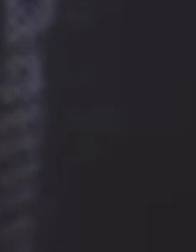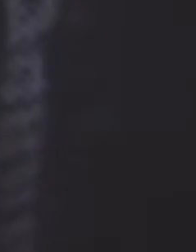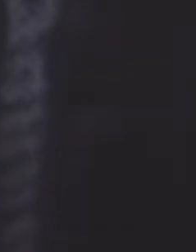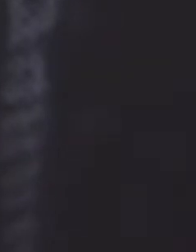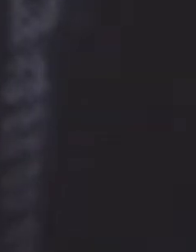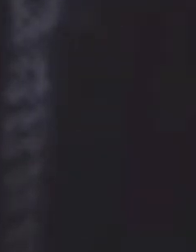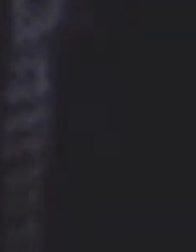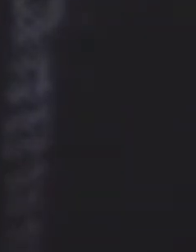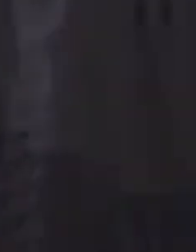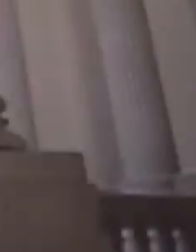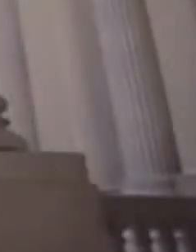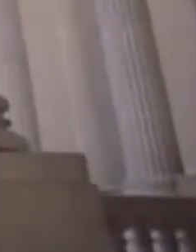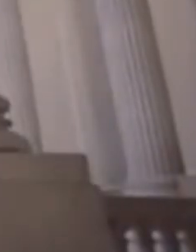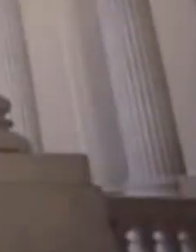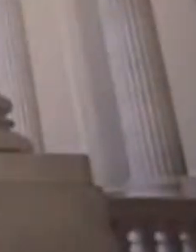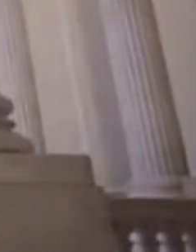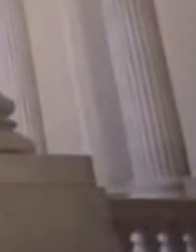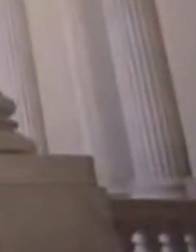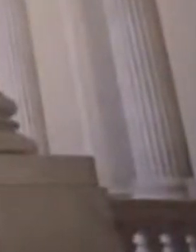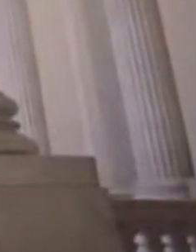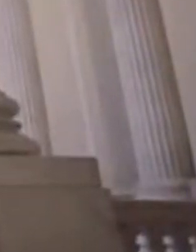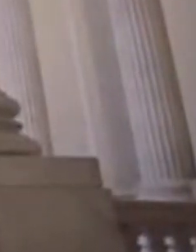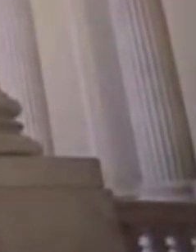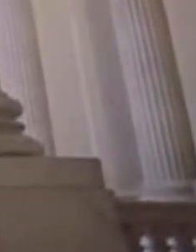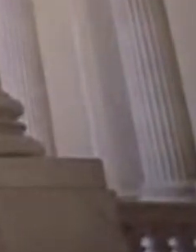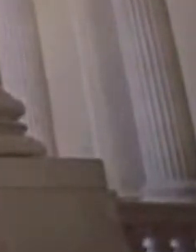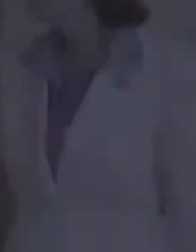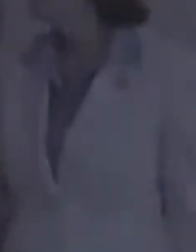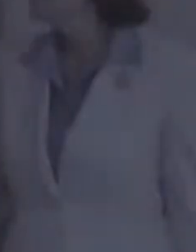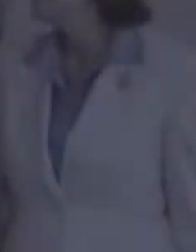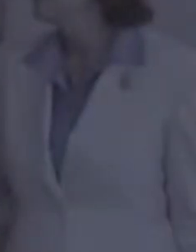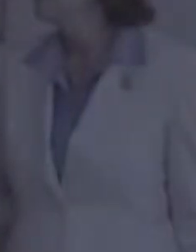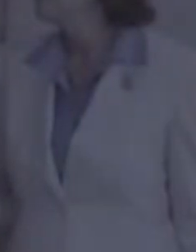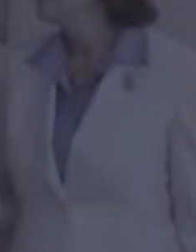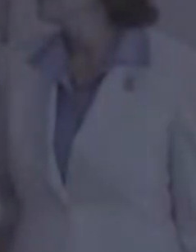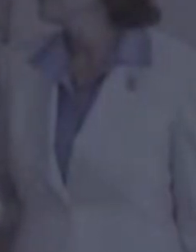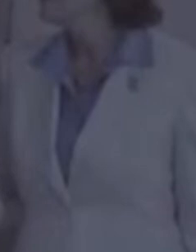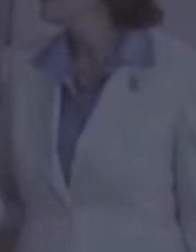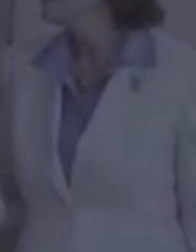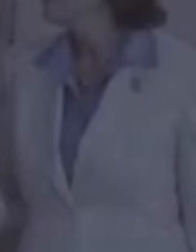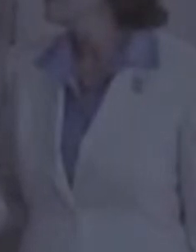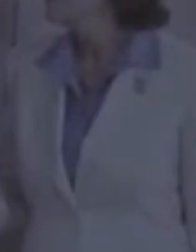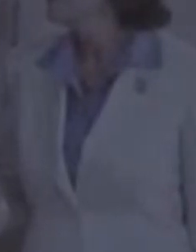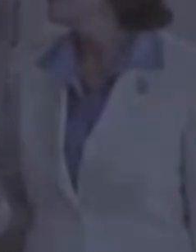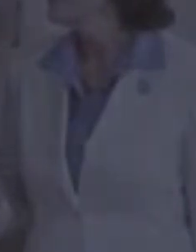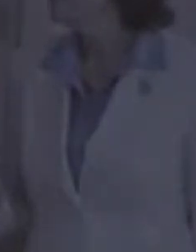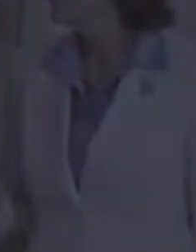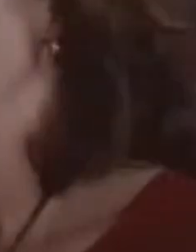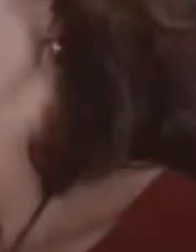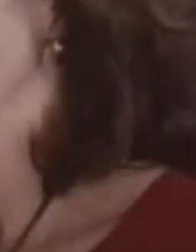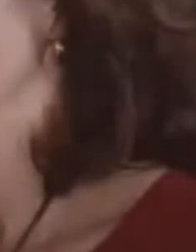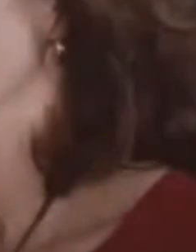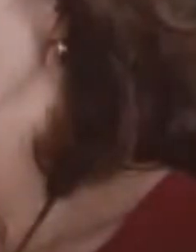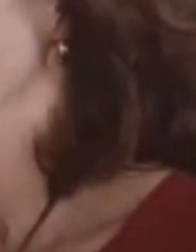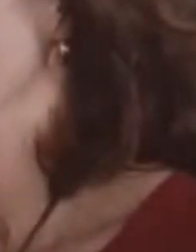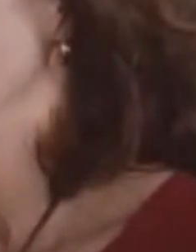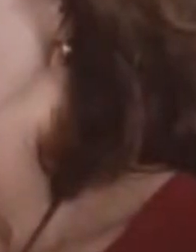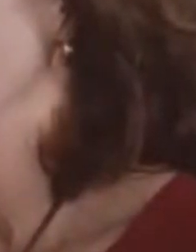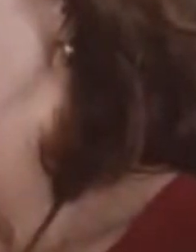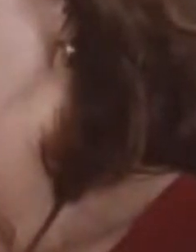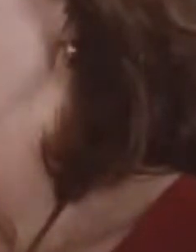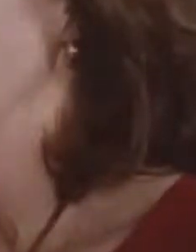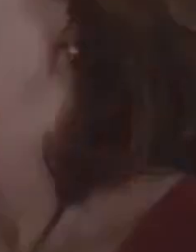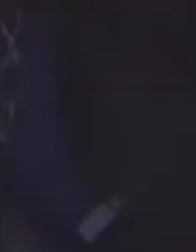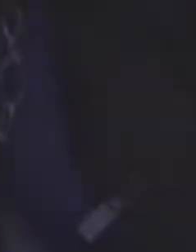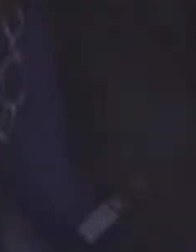money. The congresswoman, who risked her career to protect Obamacare. The lieutenant governor,